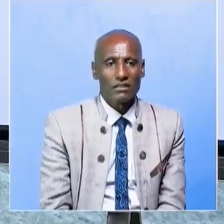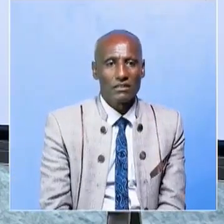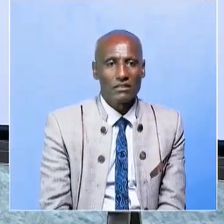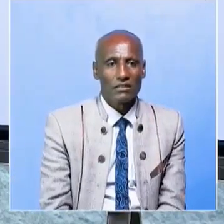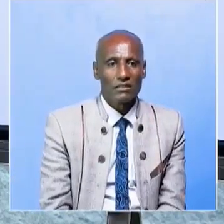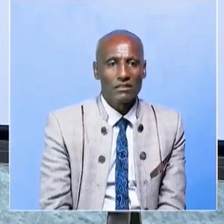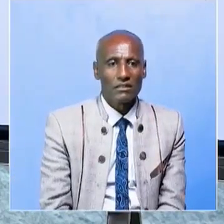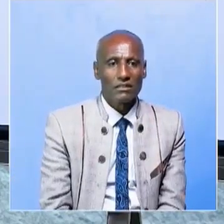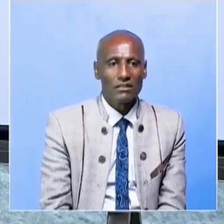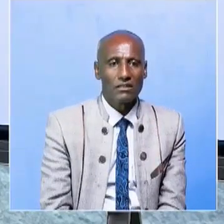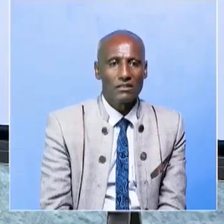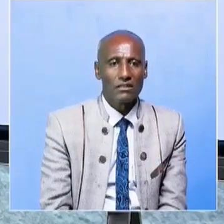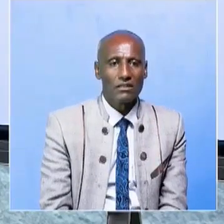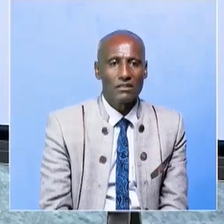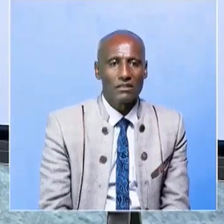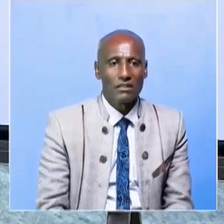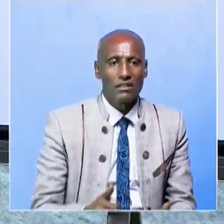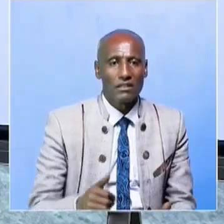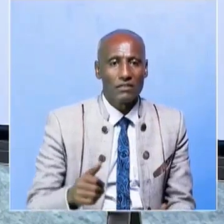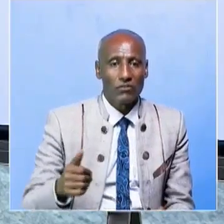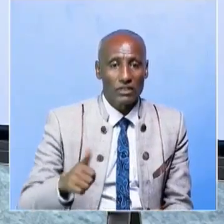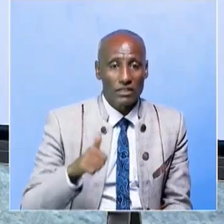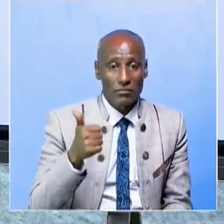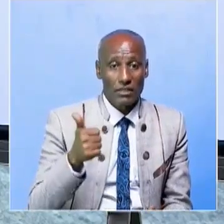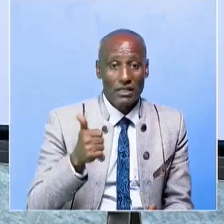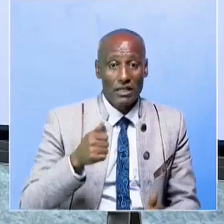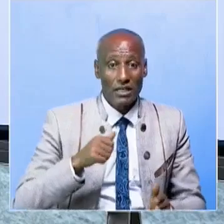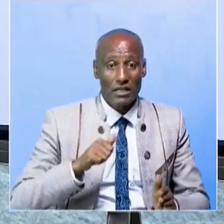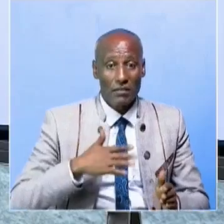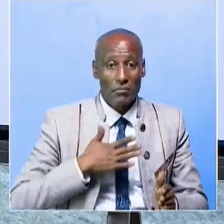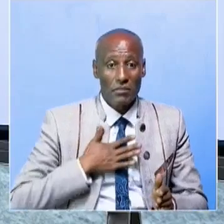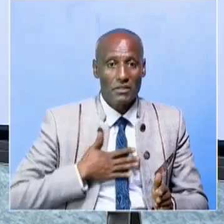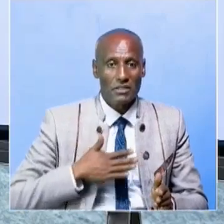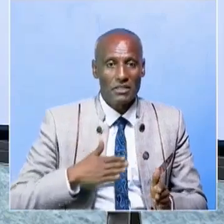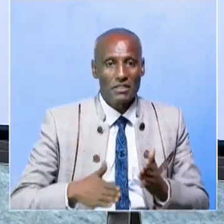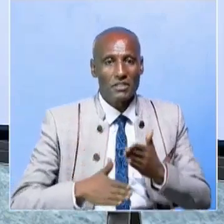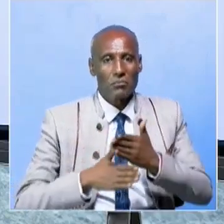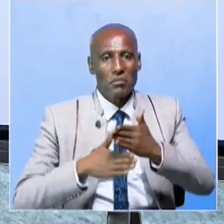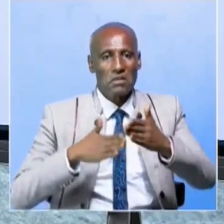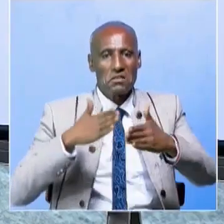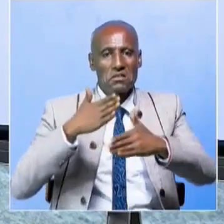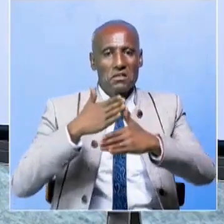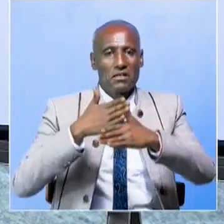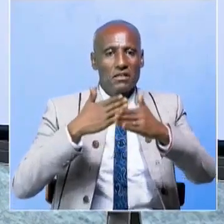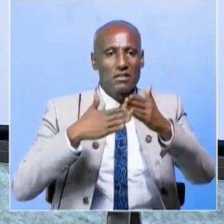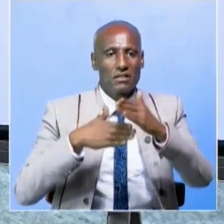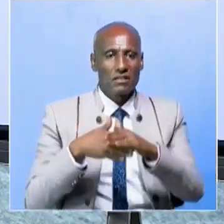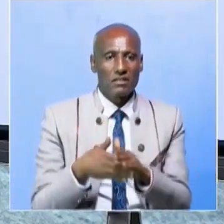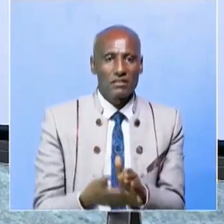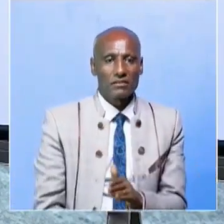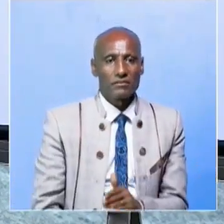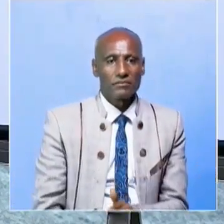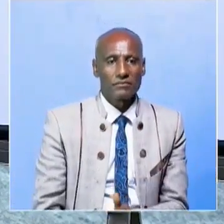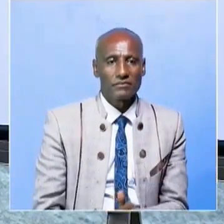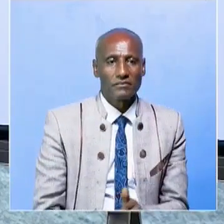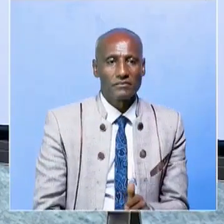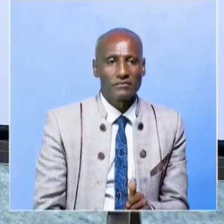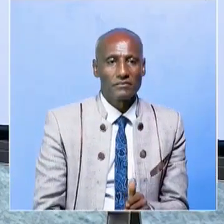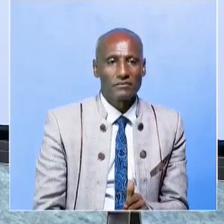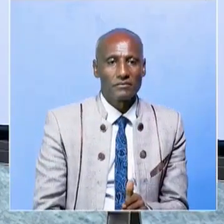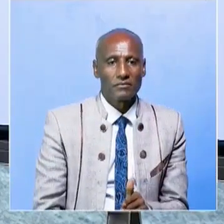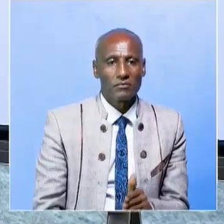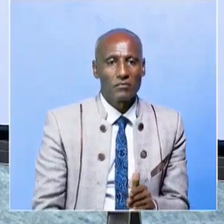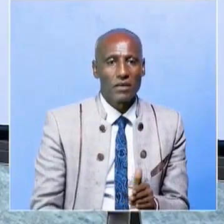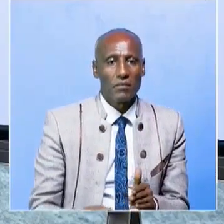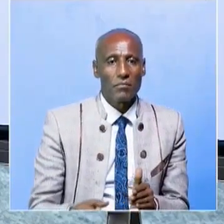let's say a person is building something, let's say a building. So if a person is building a